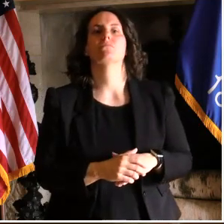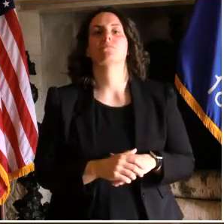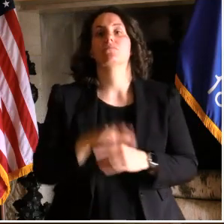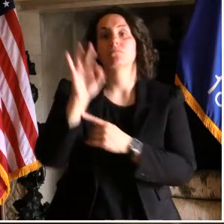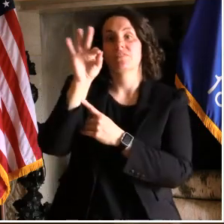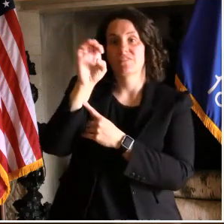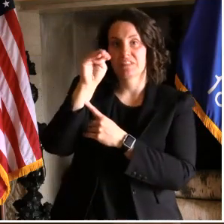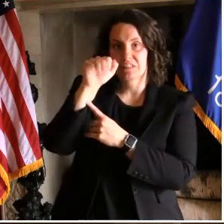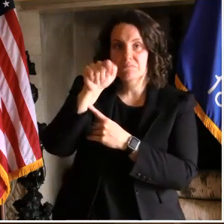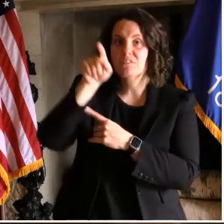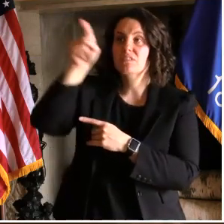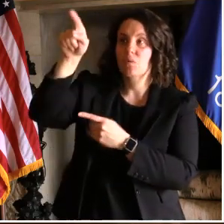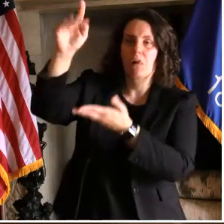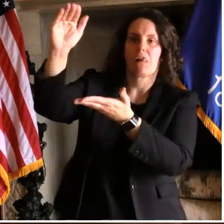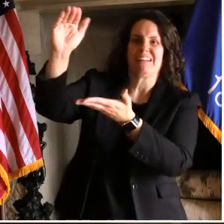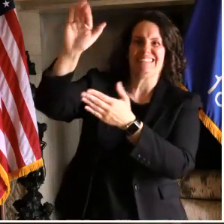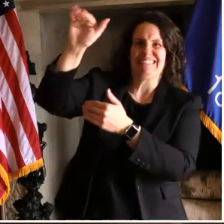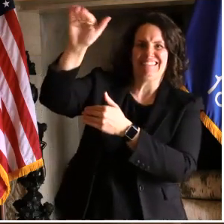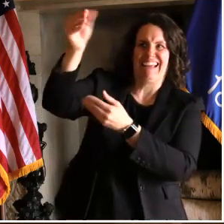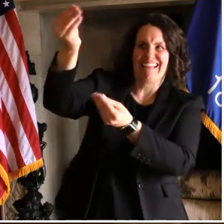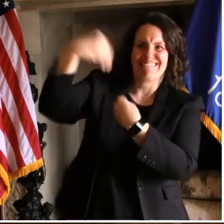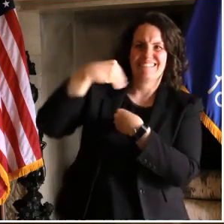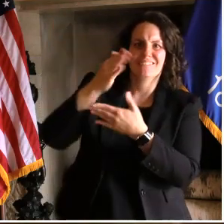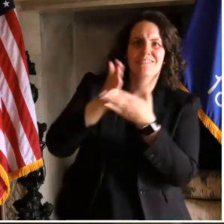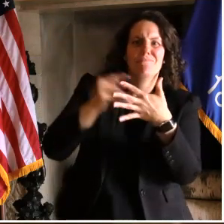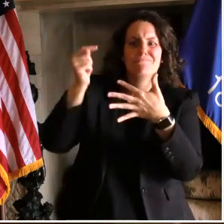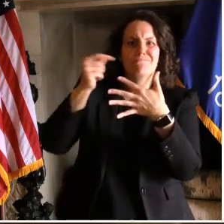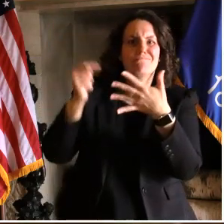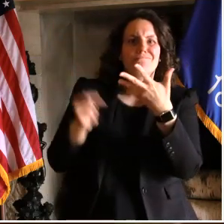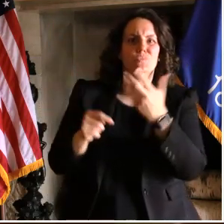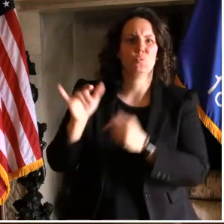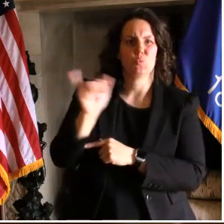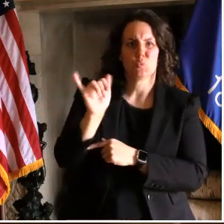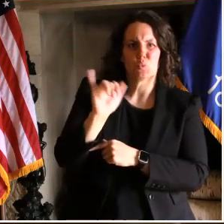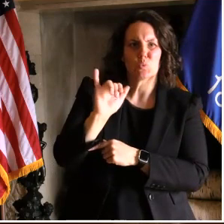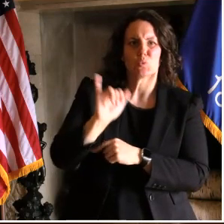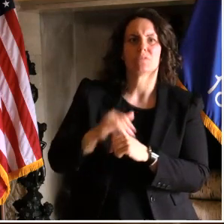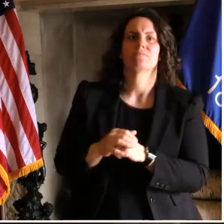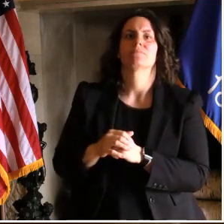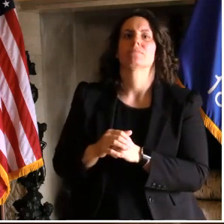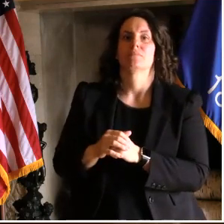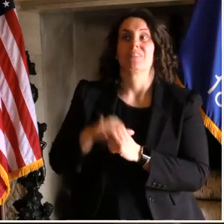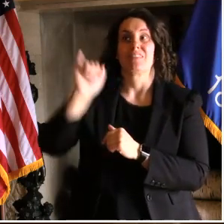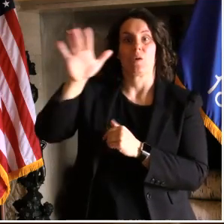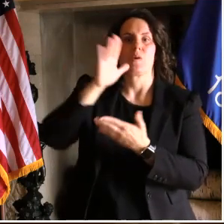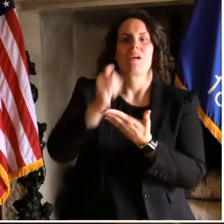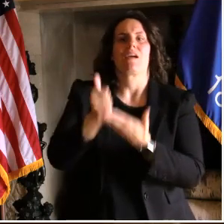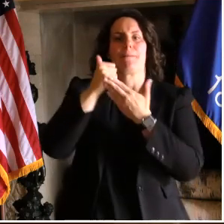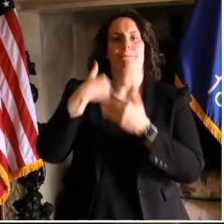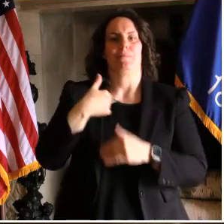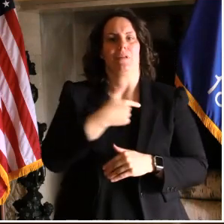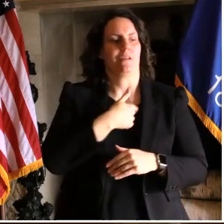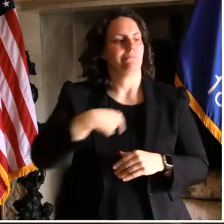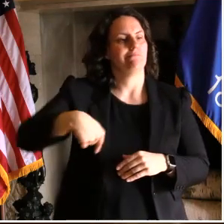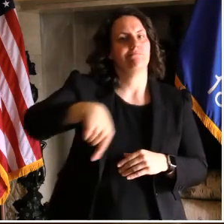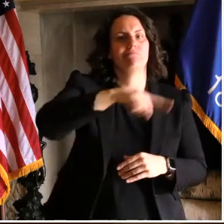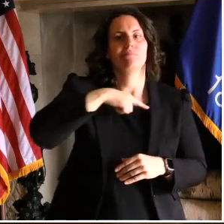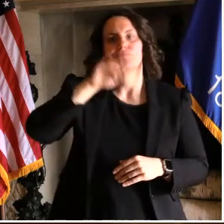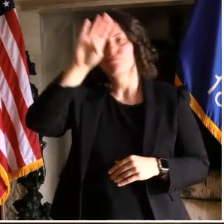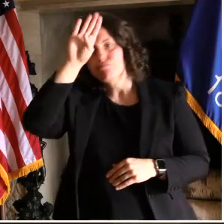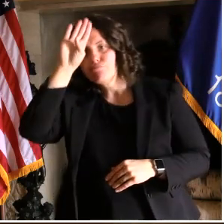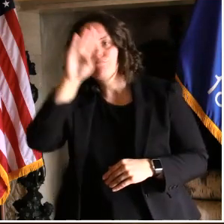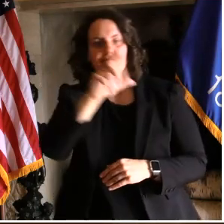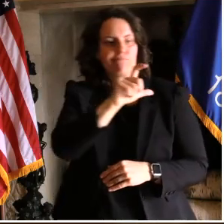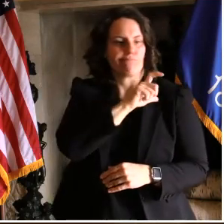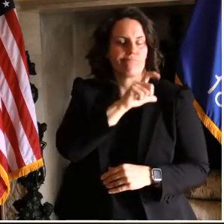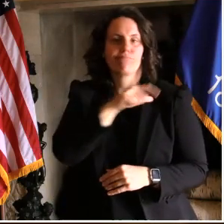requests to cover the needs of the local law enforcement first responders. What we'll be able to do then is